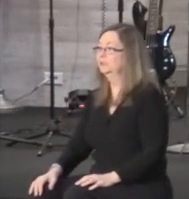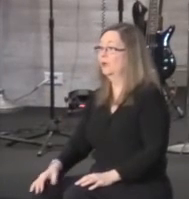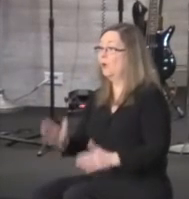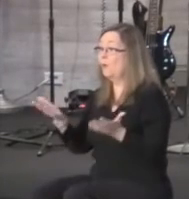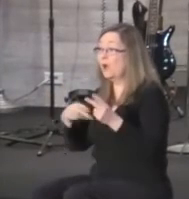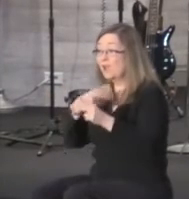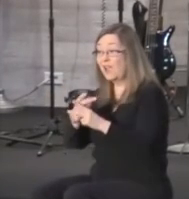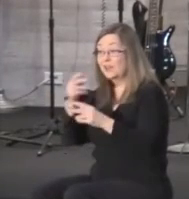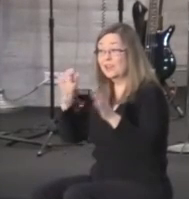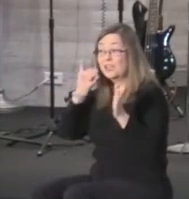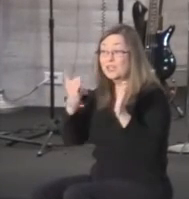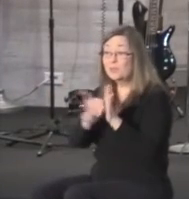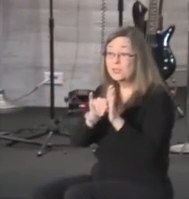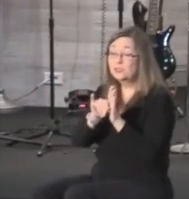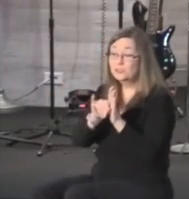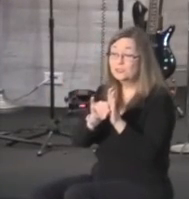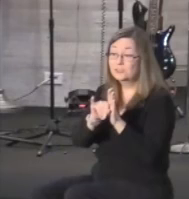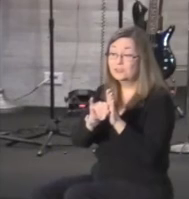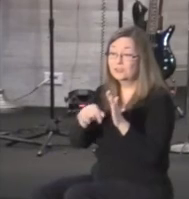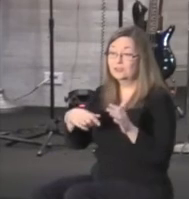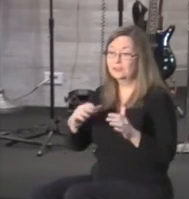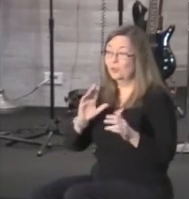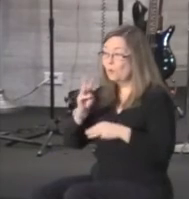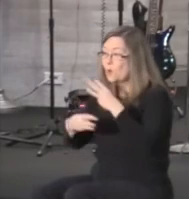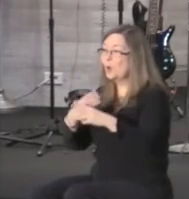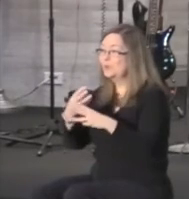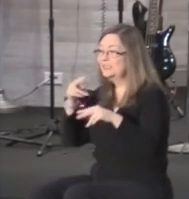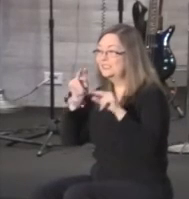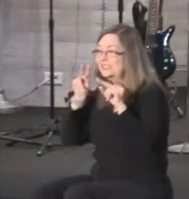What kind of image are we stamping on the world?